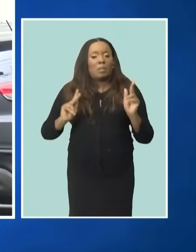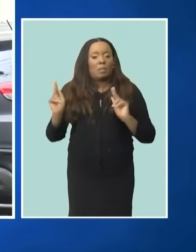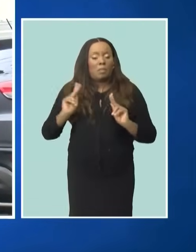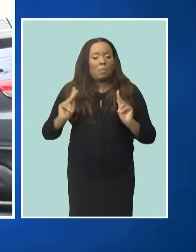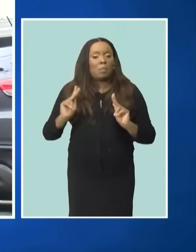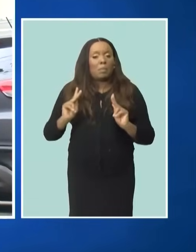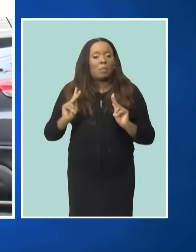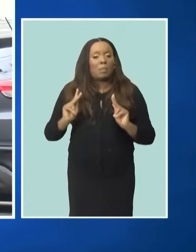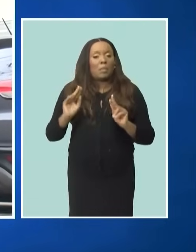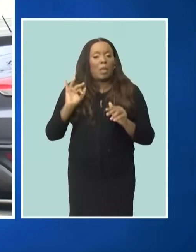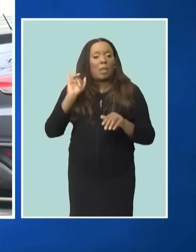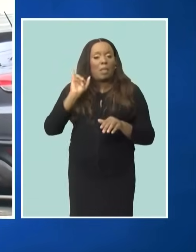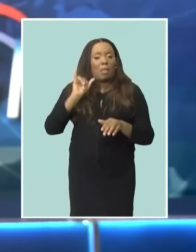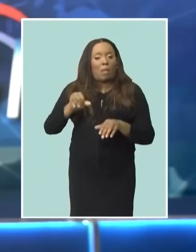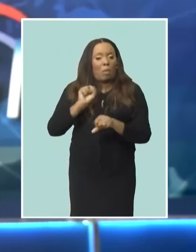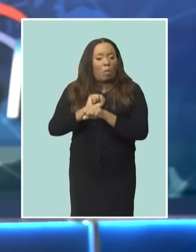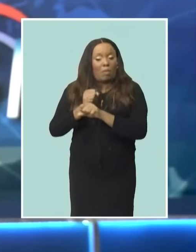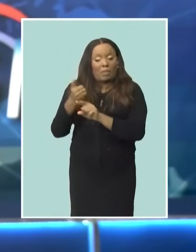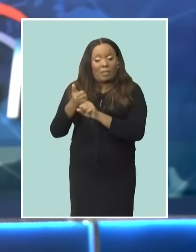Henry, CBC News.